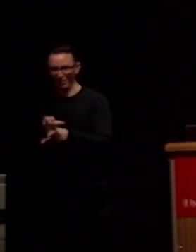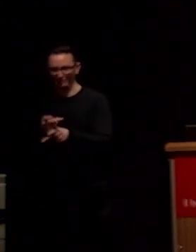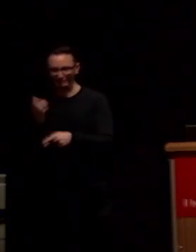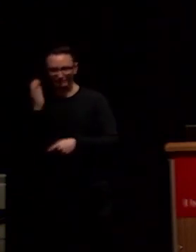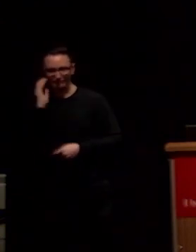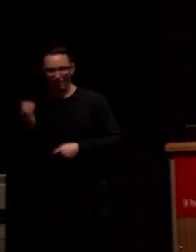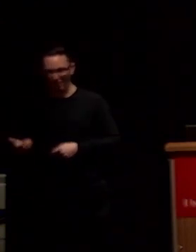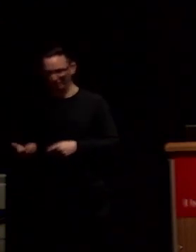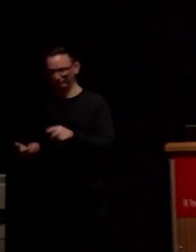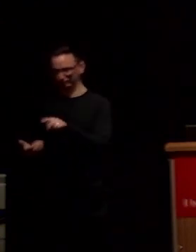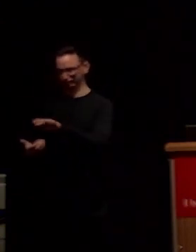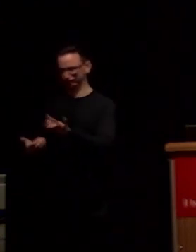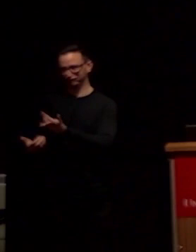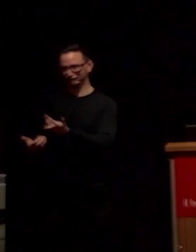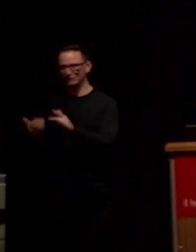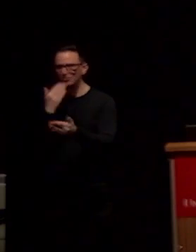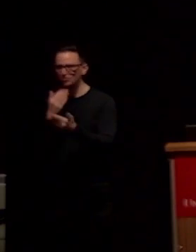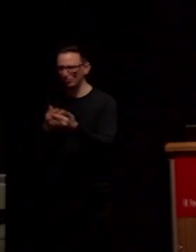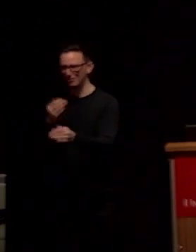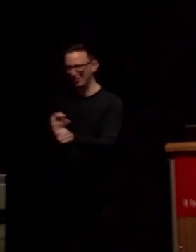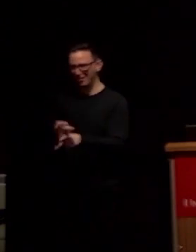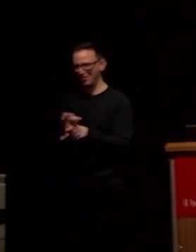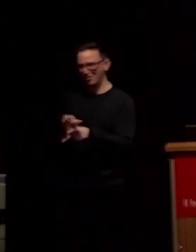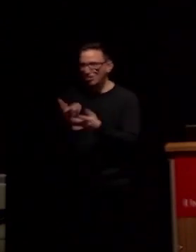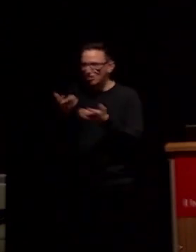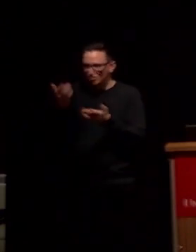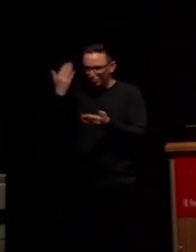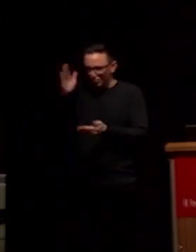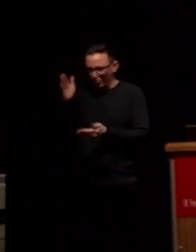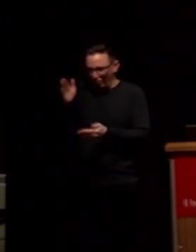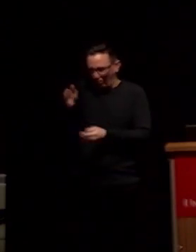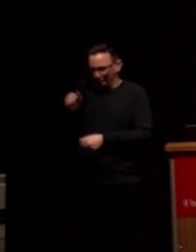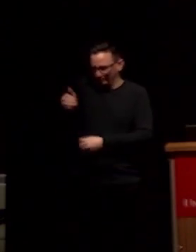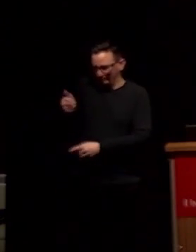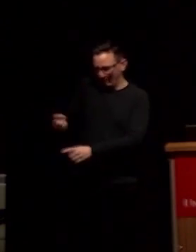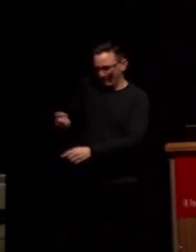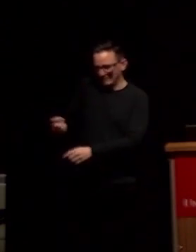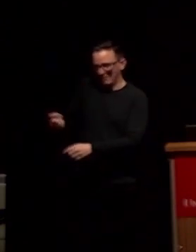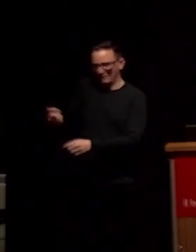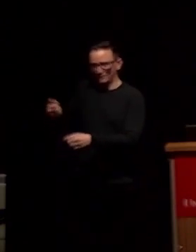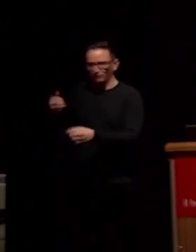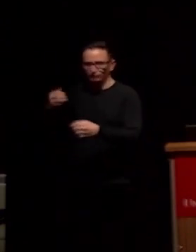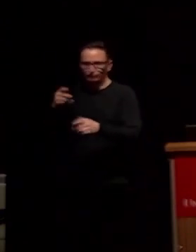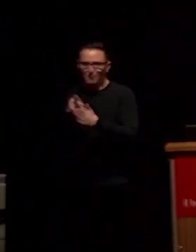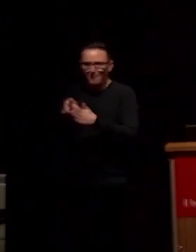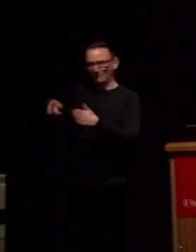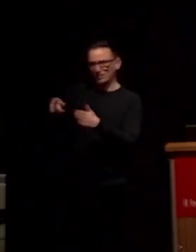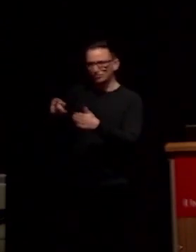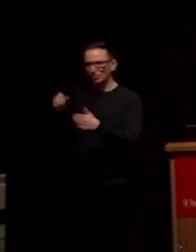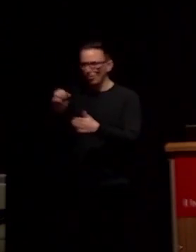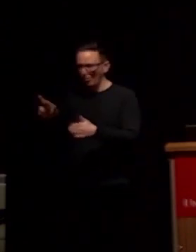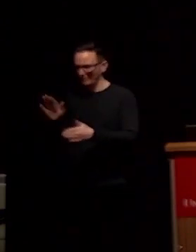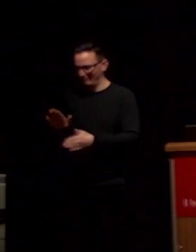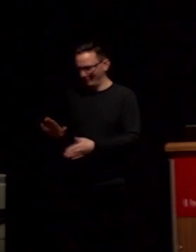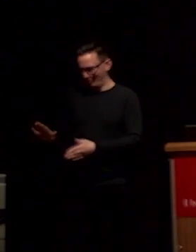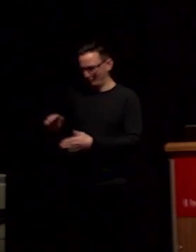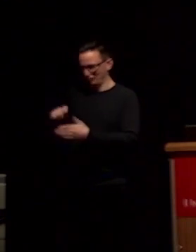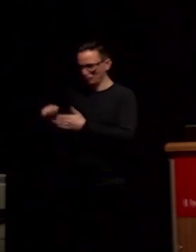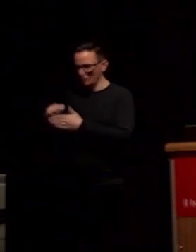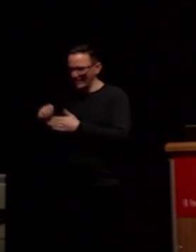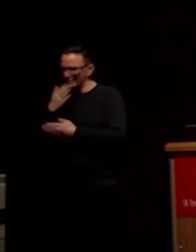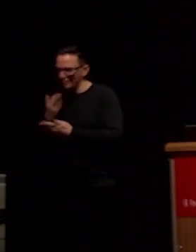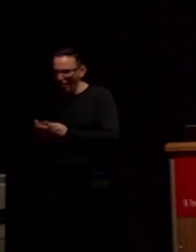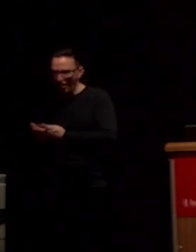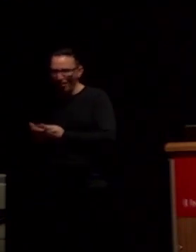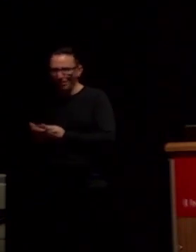of that someone's delivering. You don't actually know if they're a mental health professional. You don't know mm-hmm. what kind of training they've had and things like that. So I